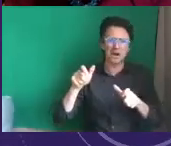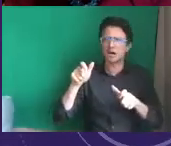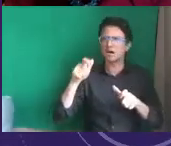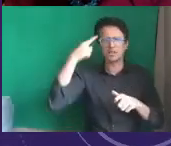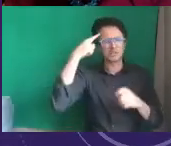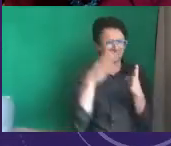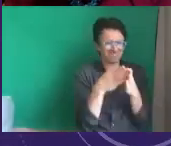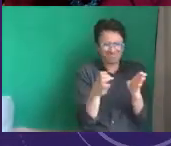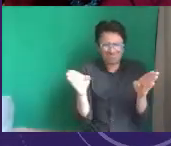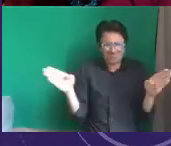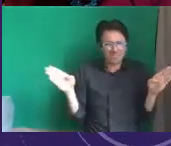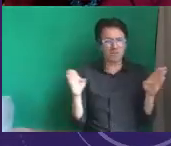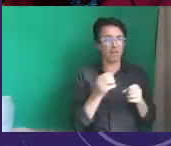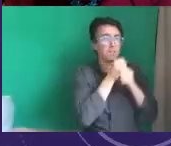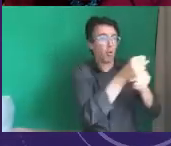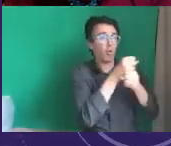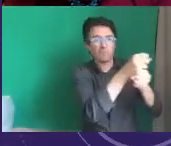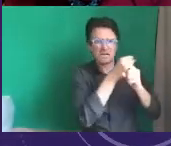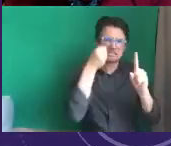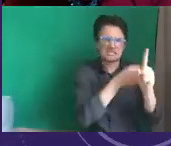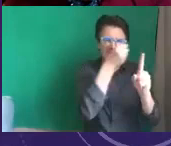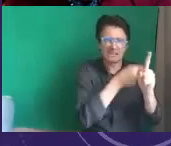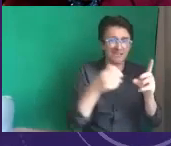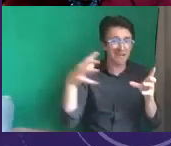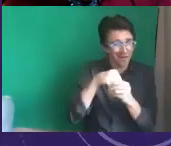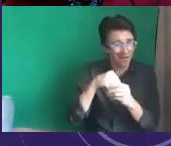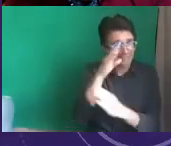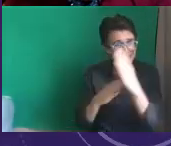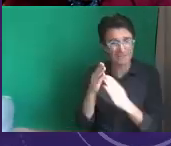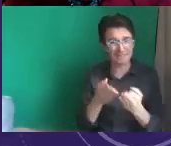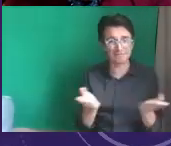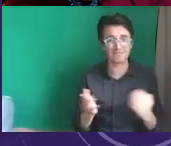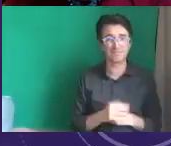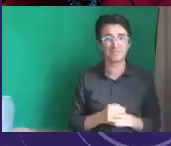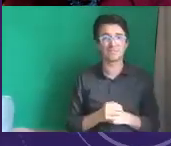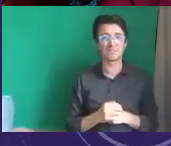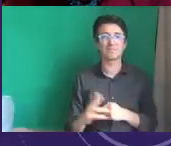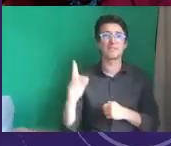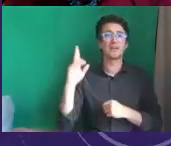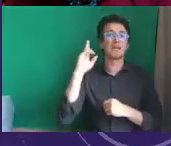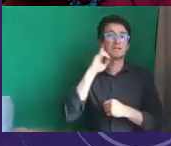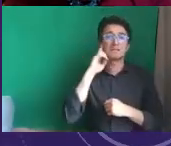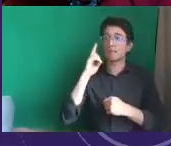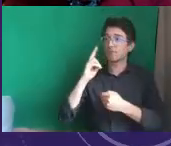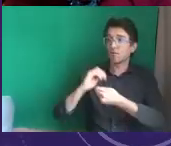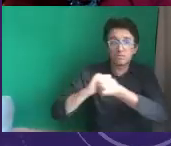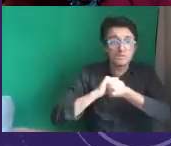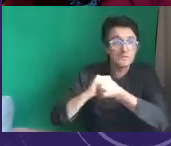deaf should also be making their information accessible for those who are visually impaired, and vice